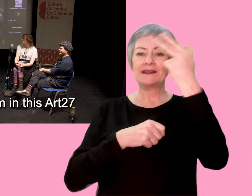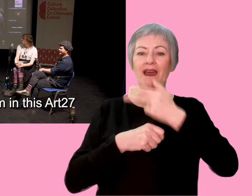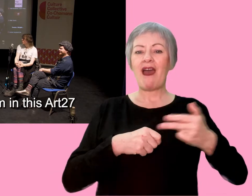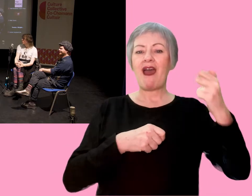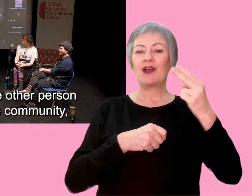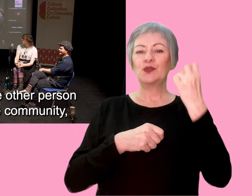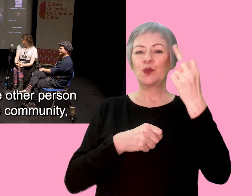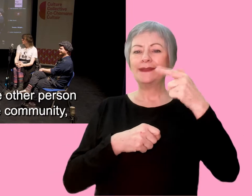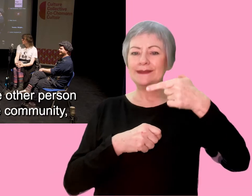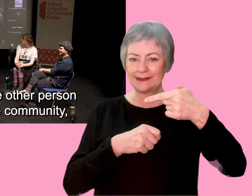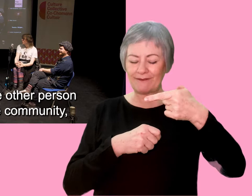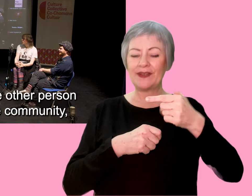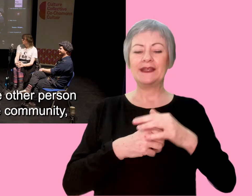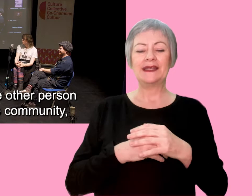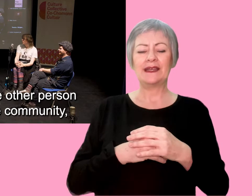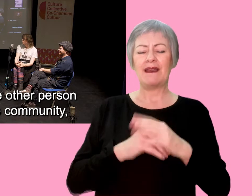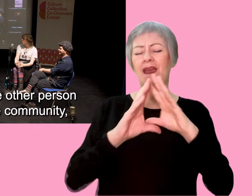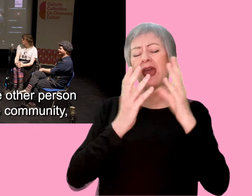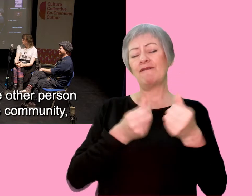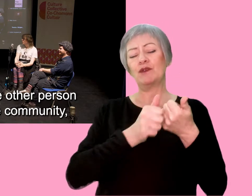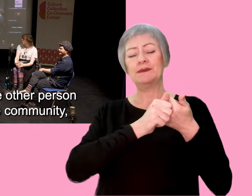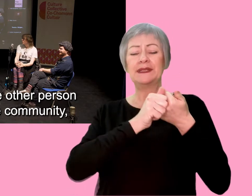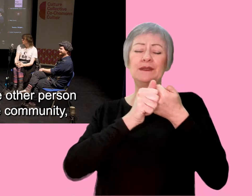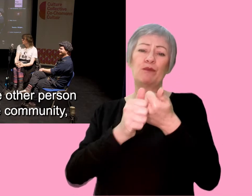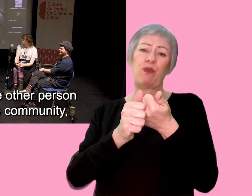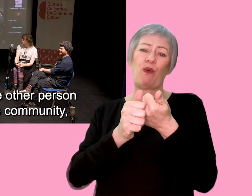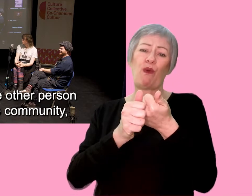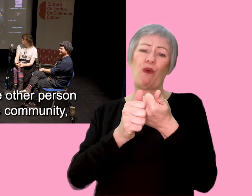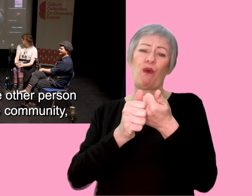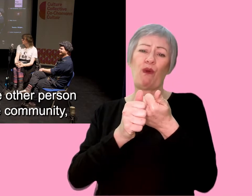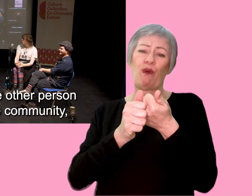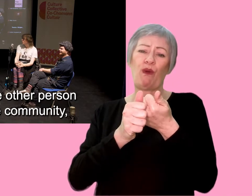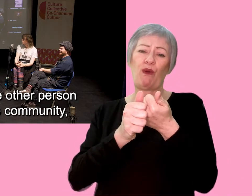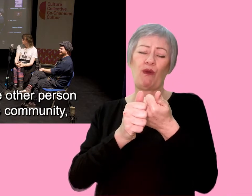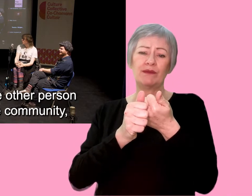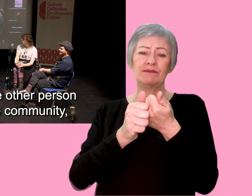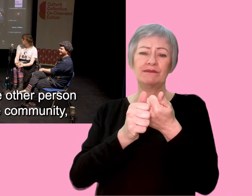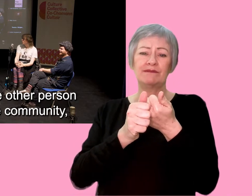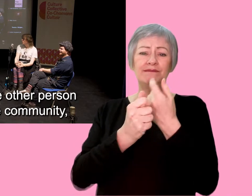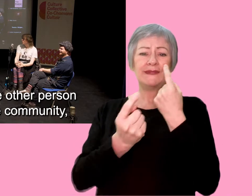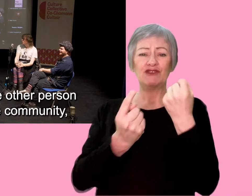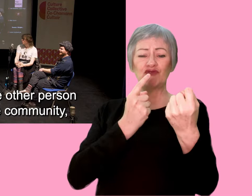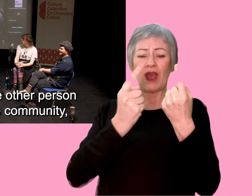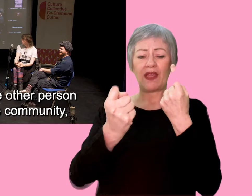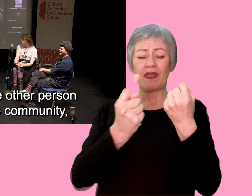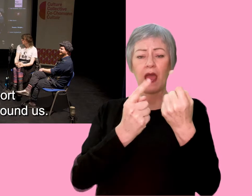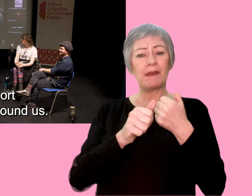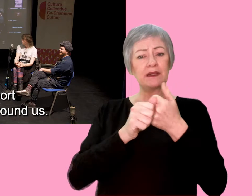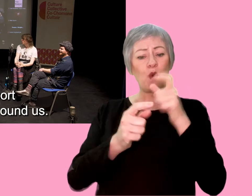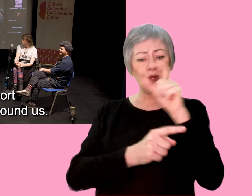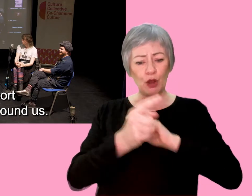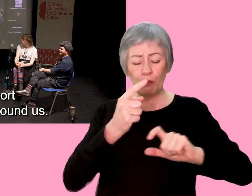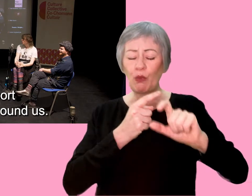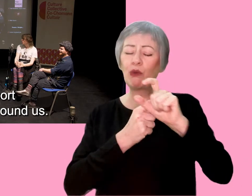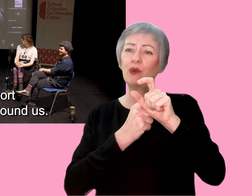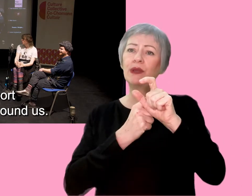R27, and everybody support the other person and support in the community, and we